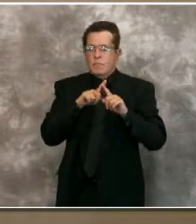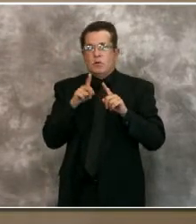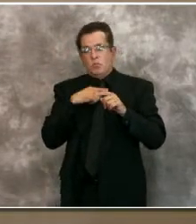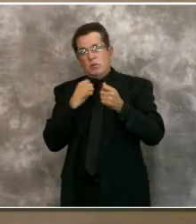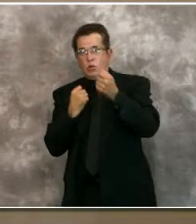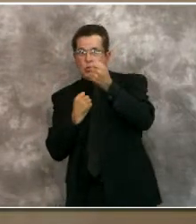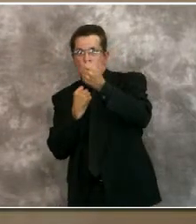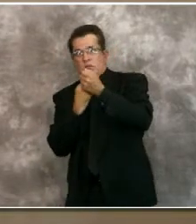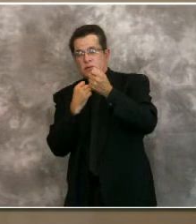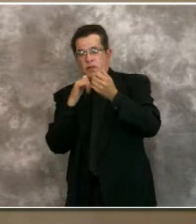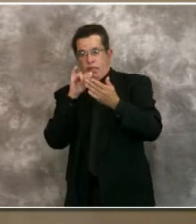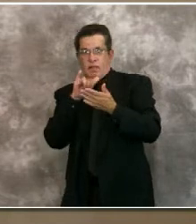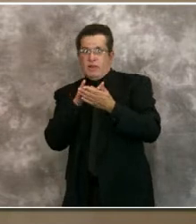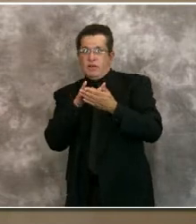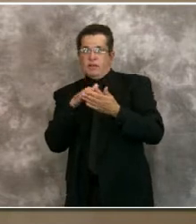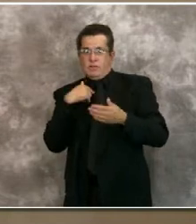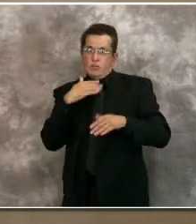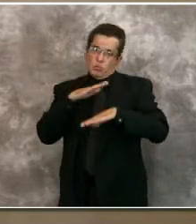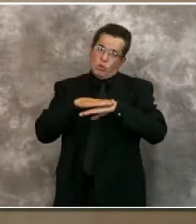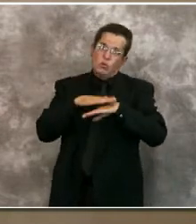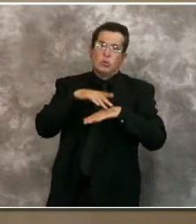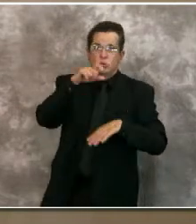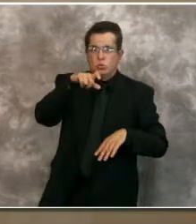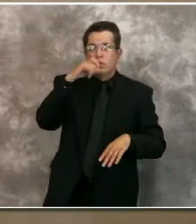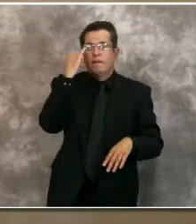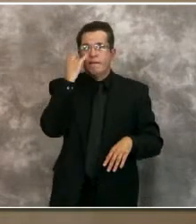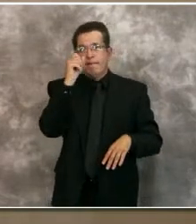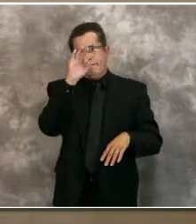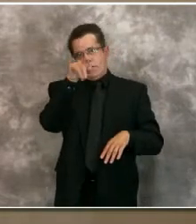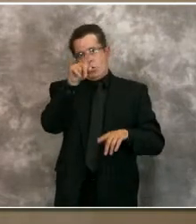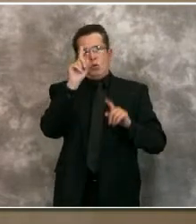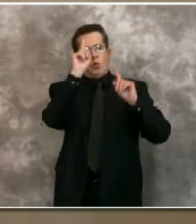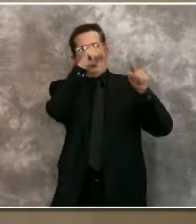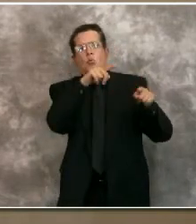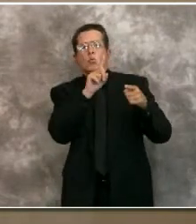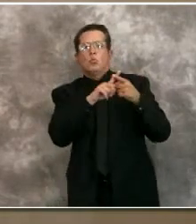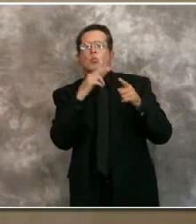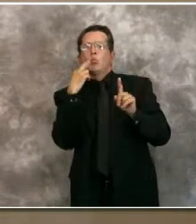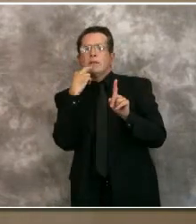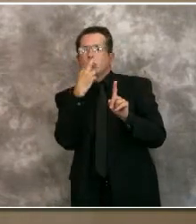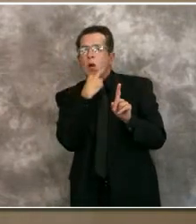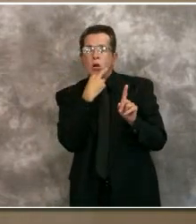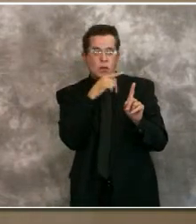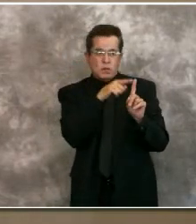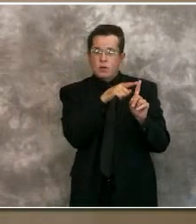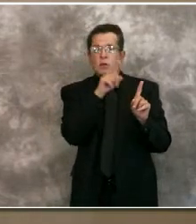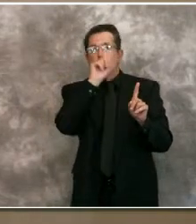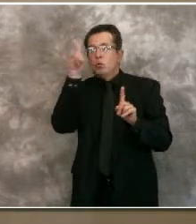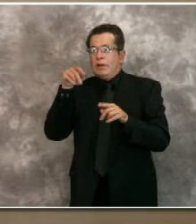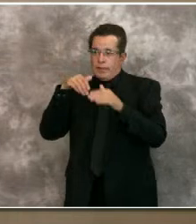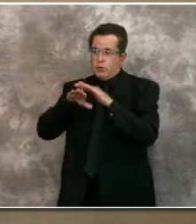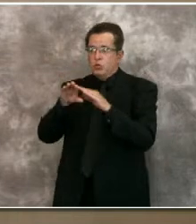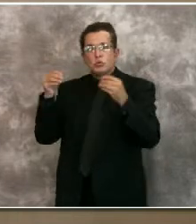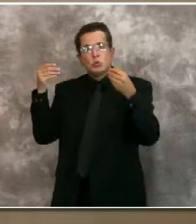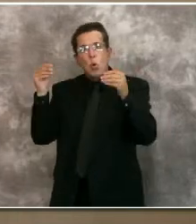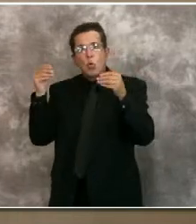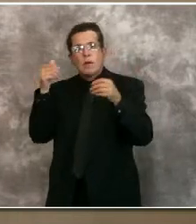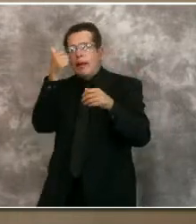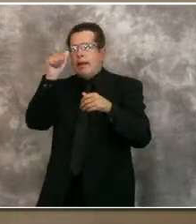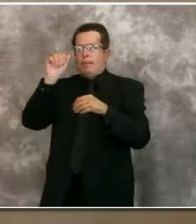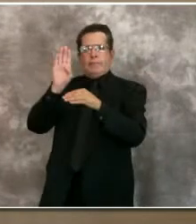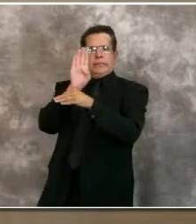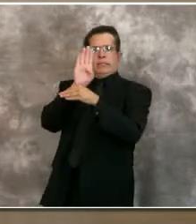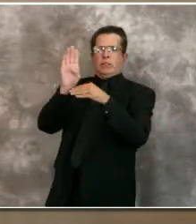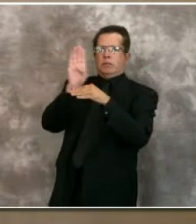encourage that, particularly when people go to restaurants, going to grocery stores and other